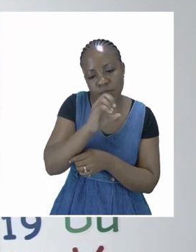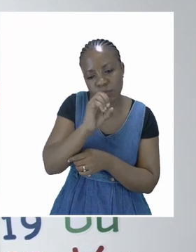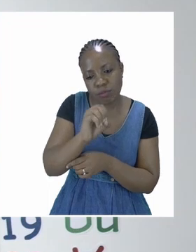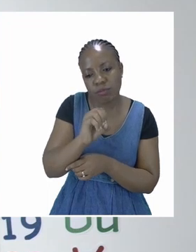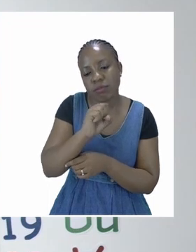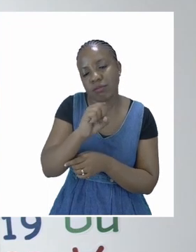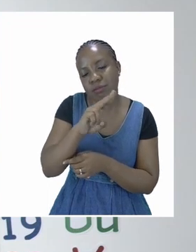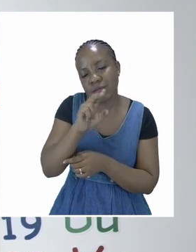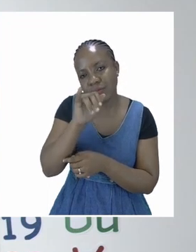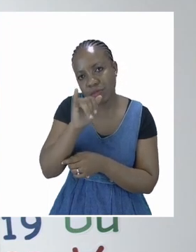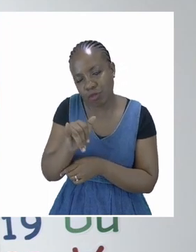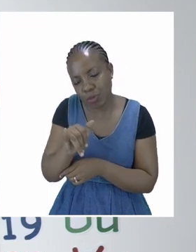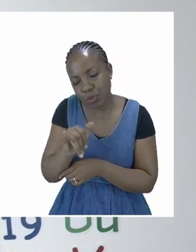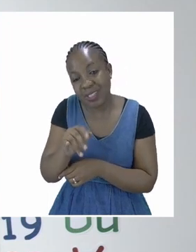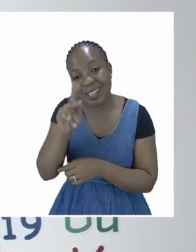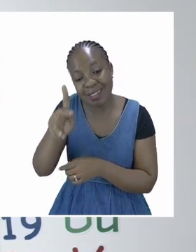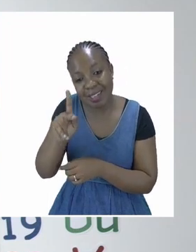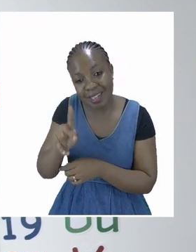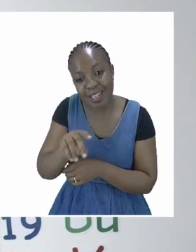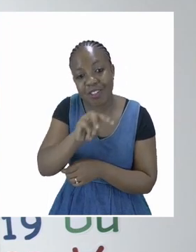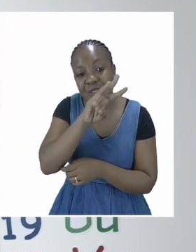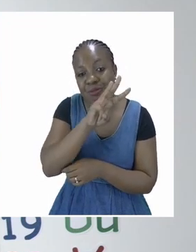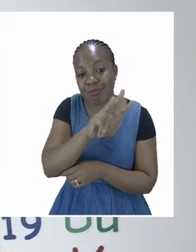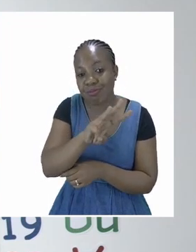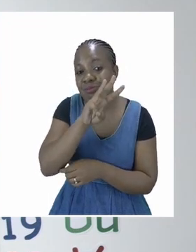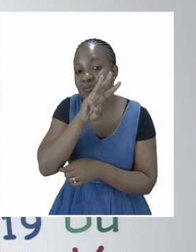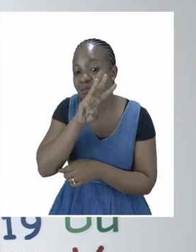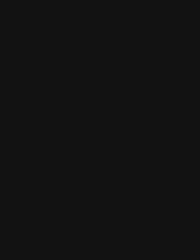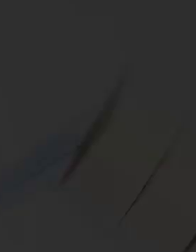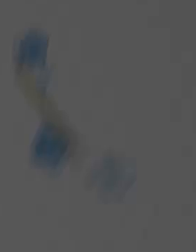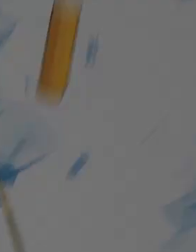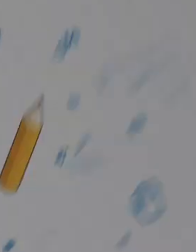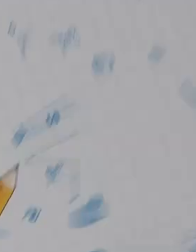our website, Zoshi Online.